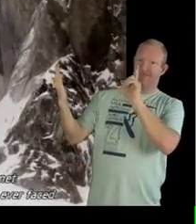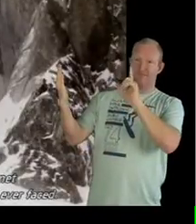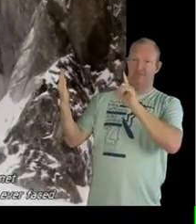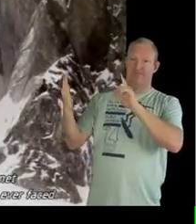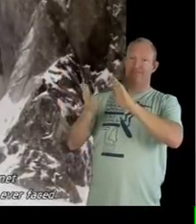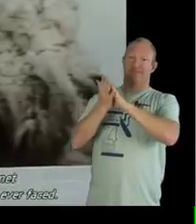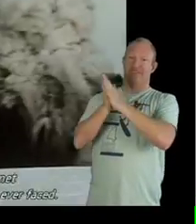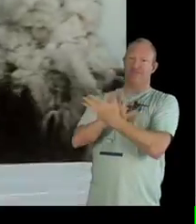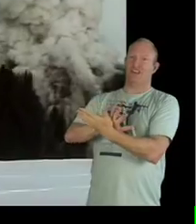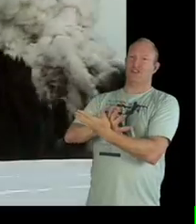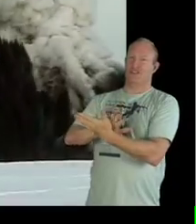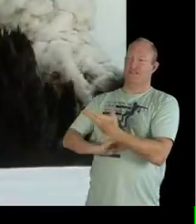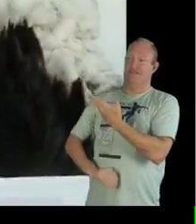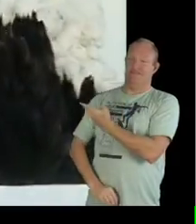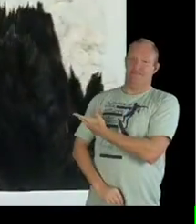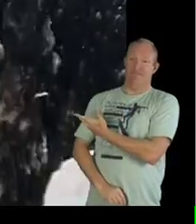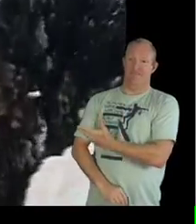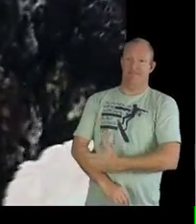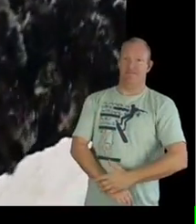ever faced.